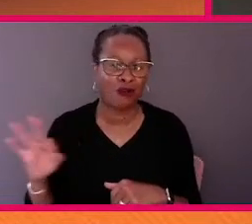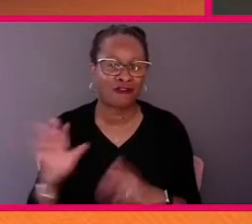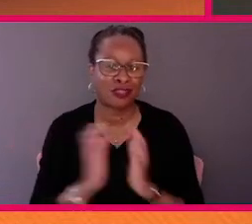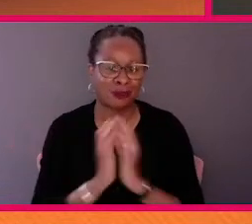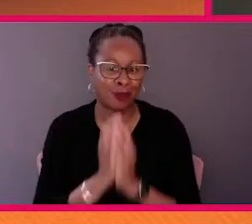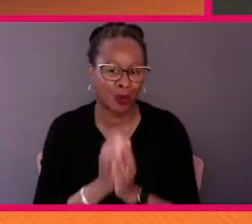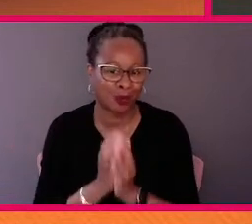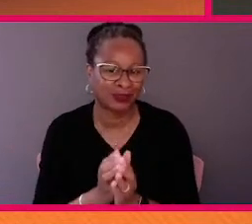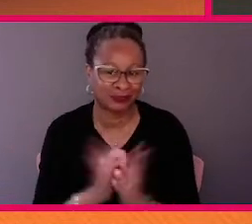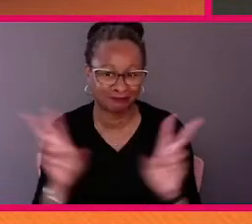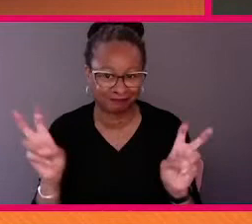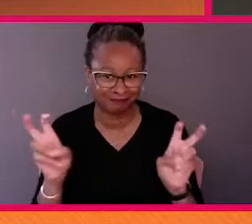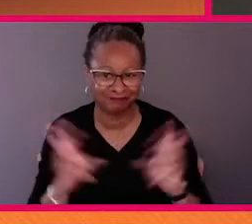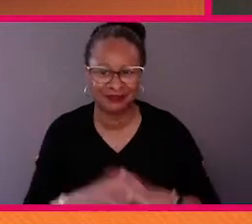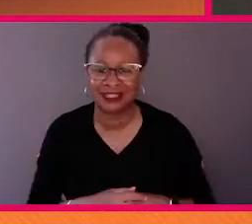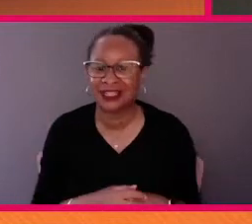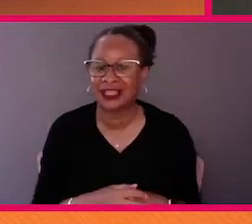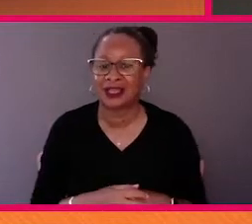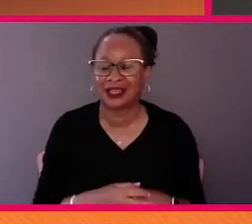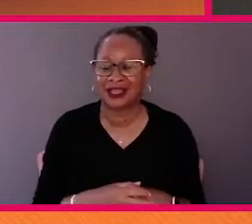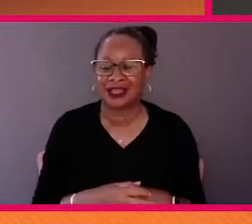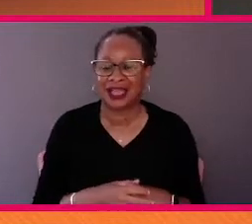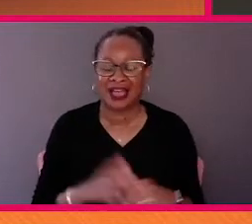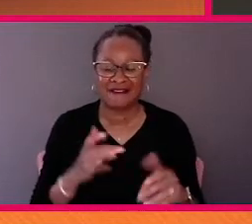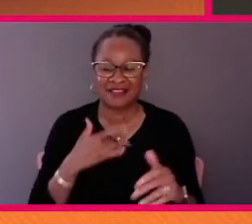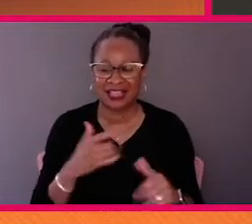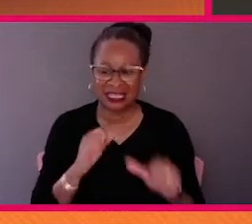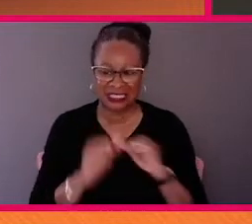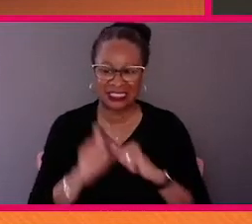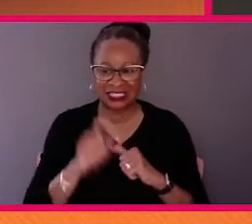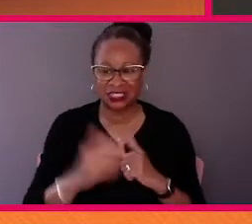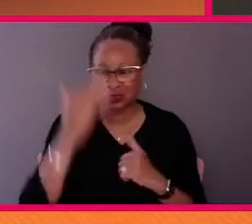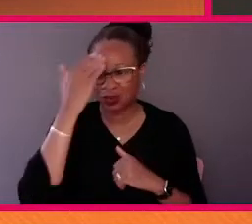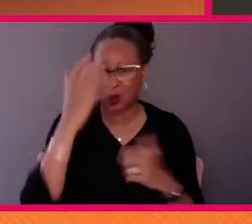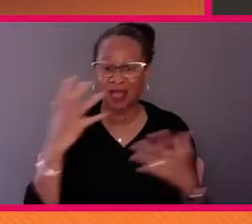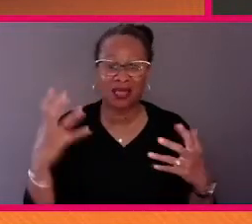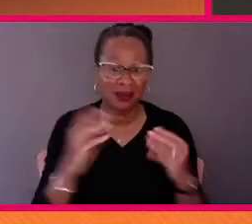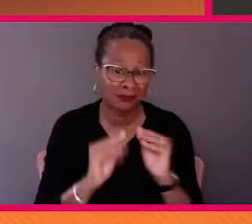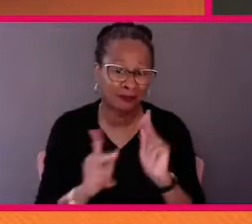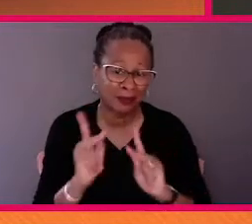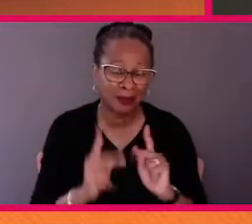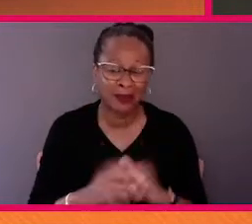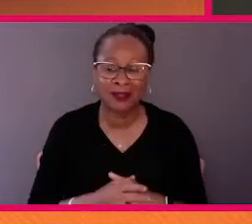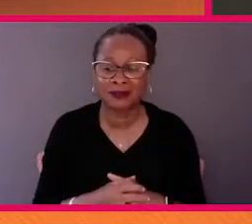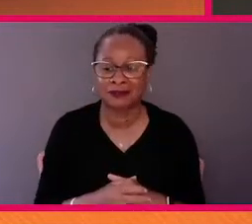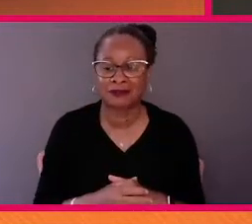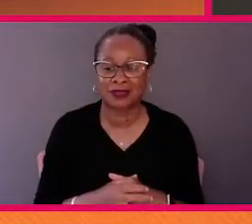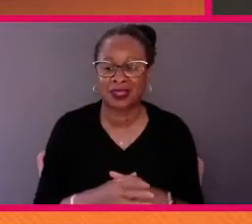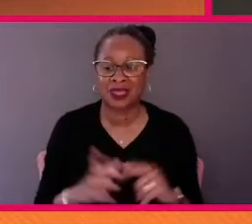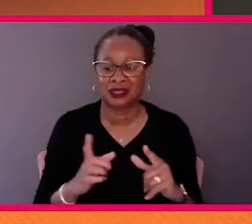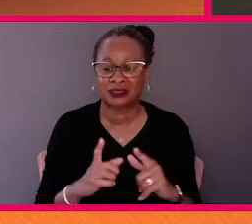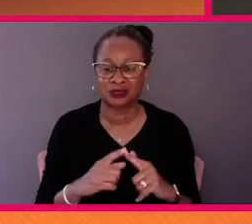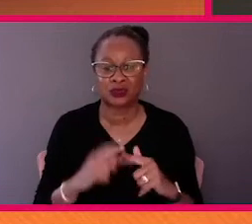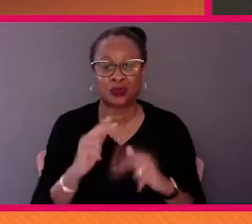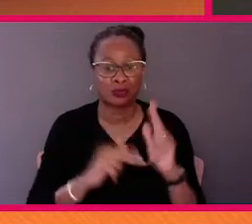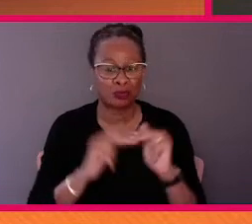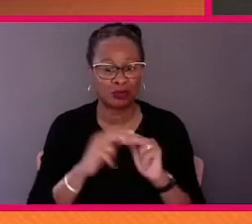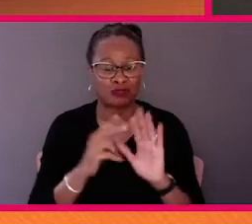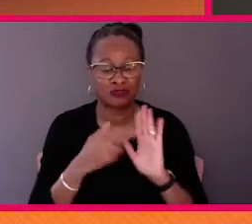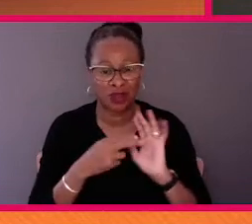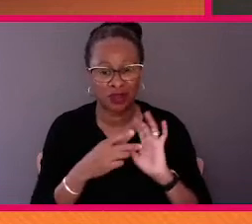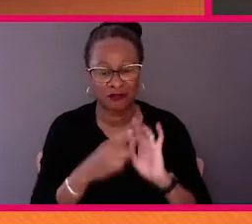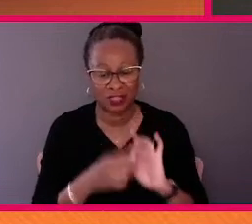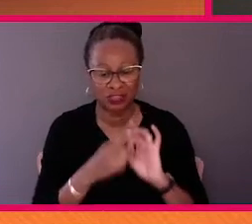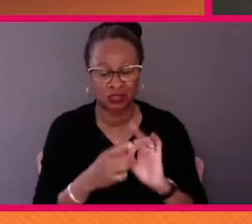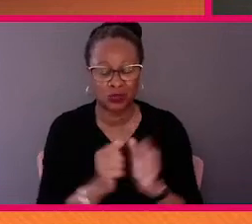I feel like I still need to know a lot of people and to build a relationship with people maybe outside of